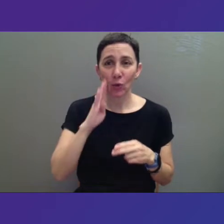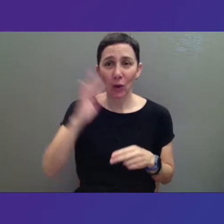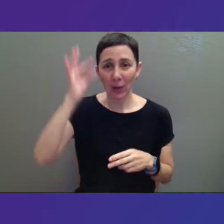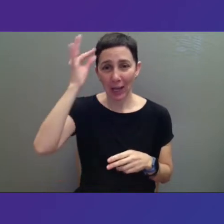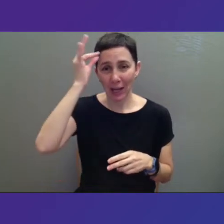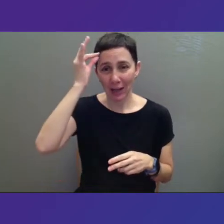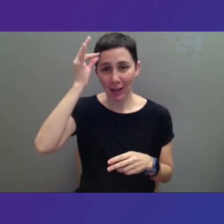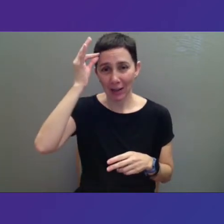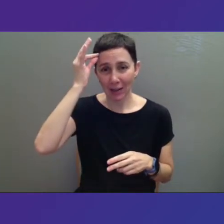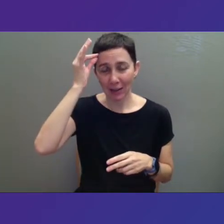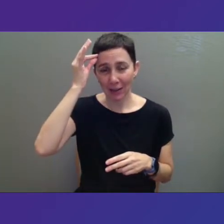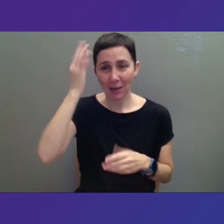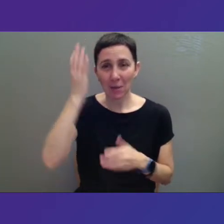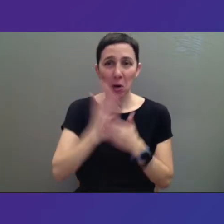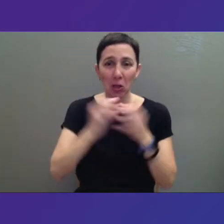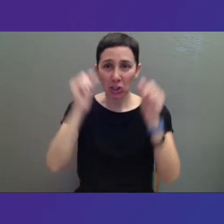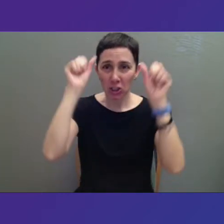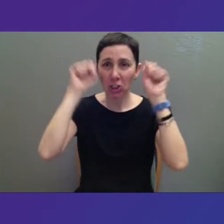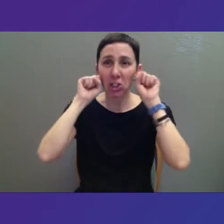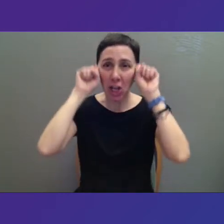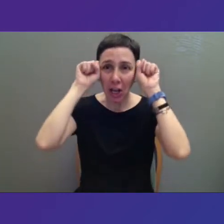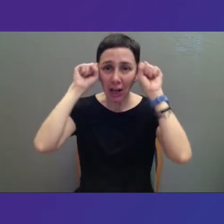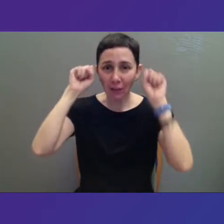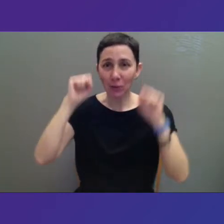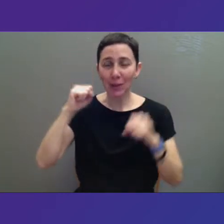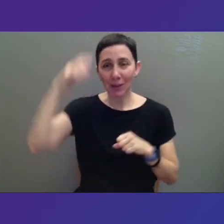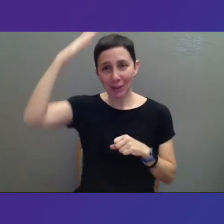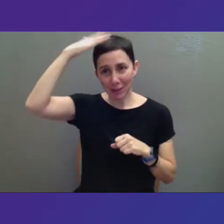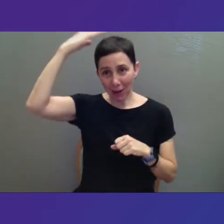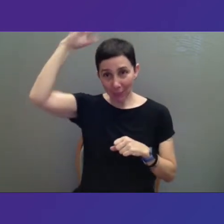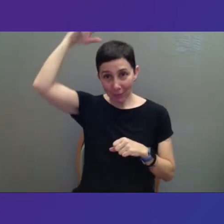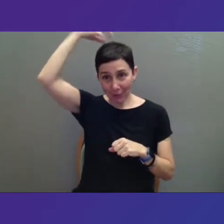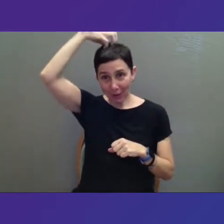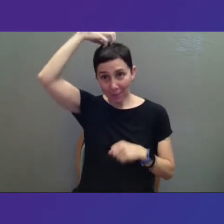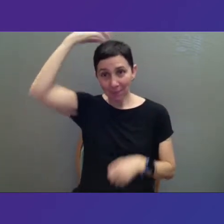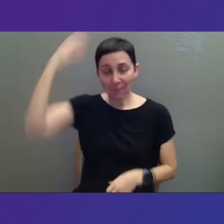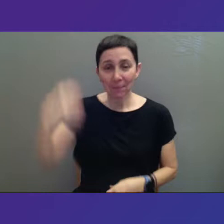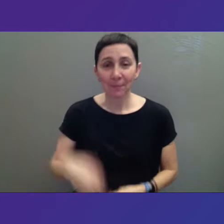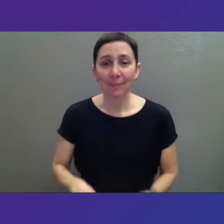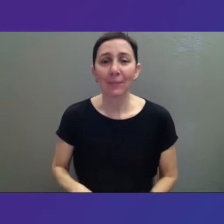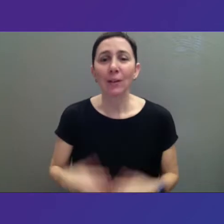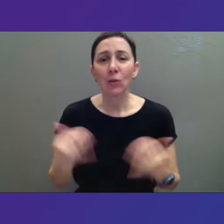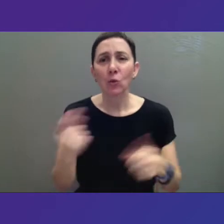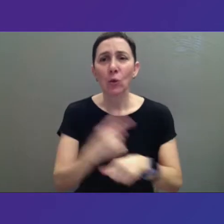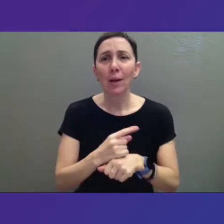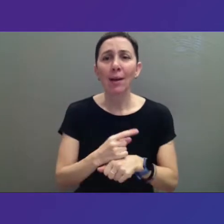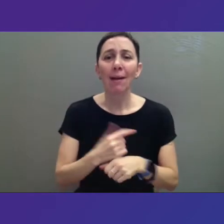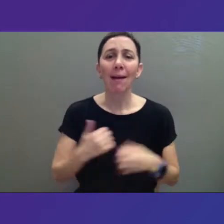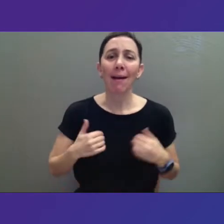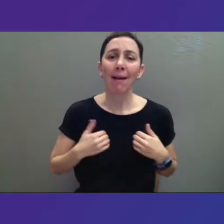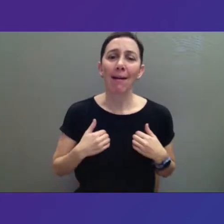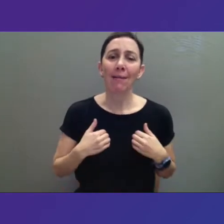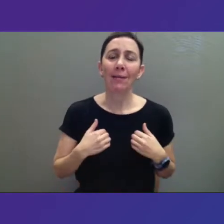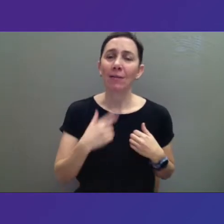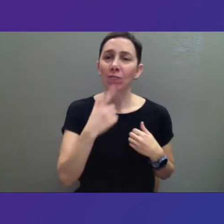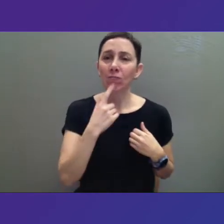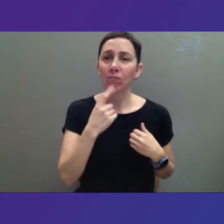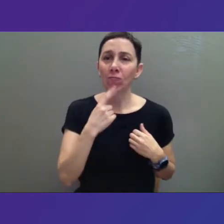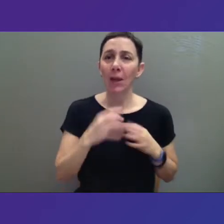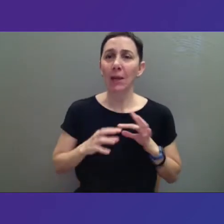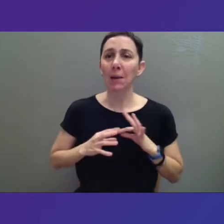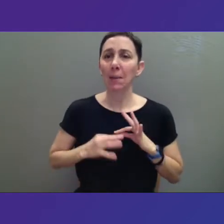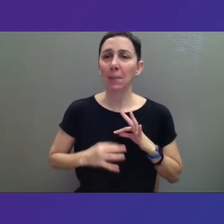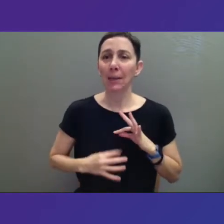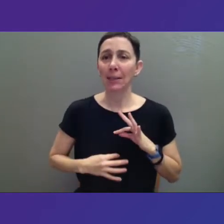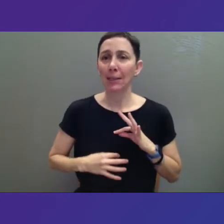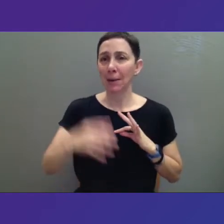that's partially shaved with a little top knot. And I am today wearing a red button-down